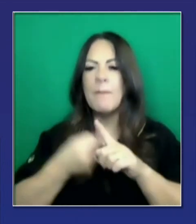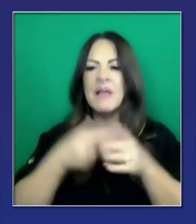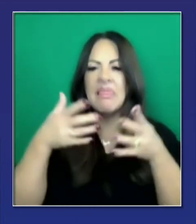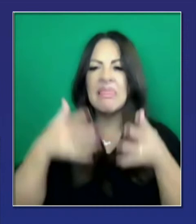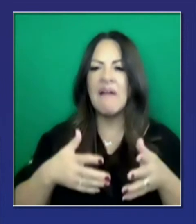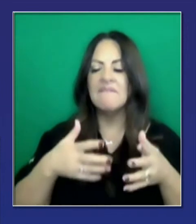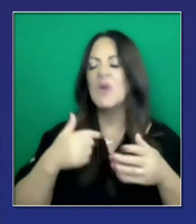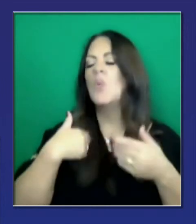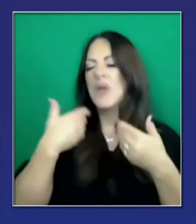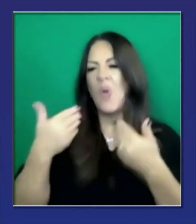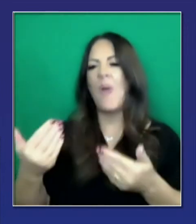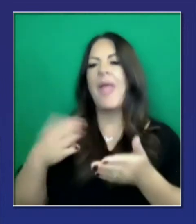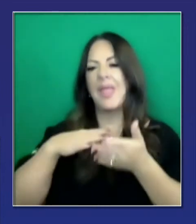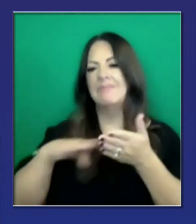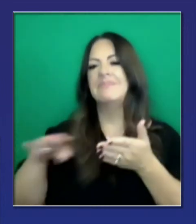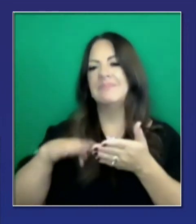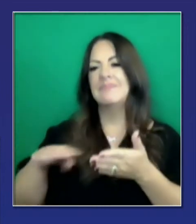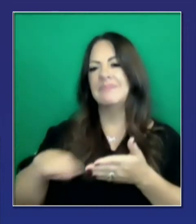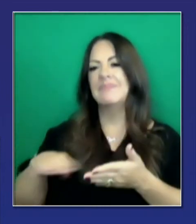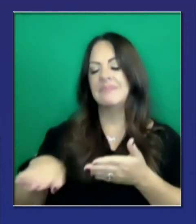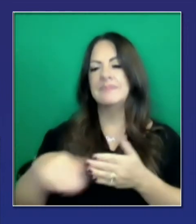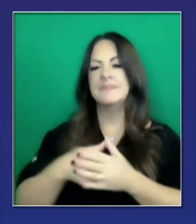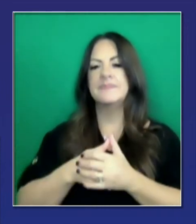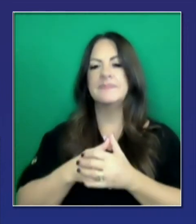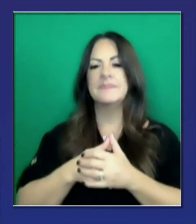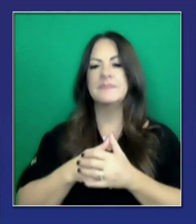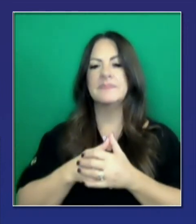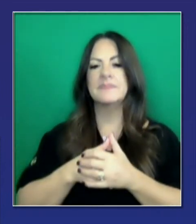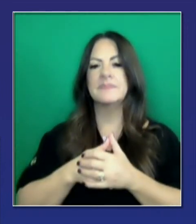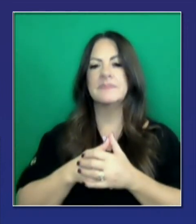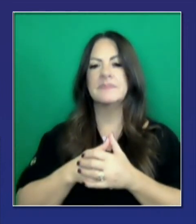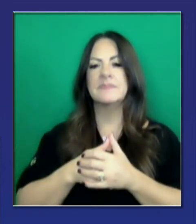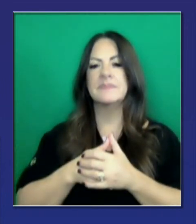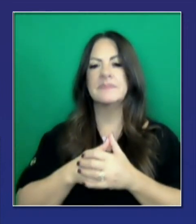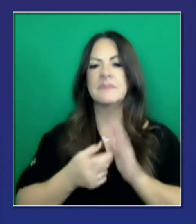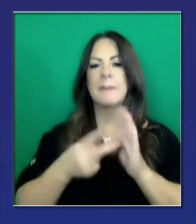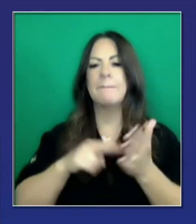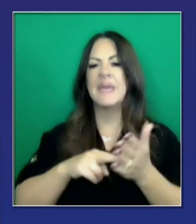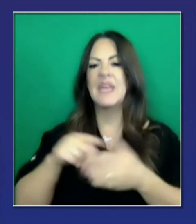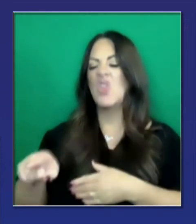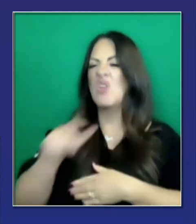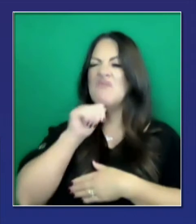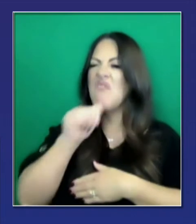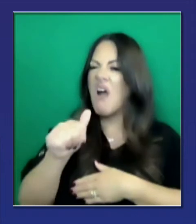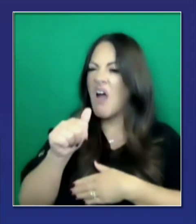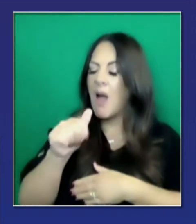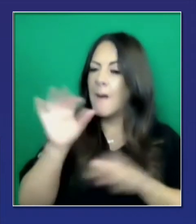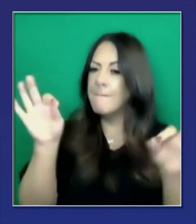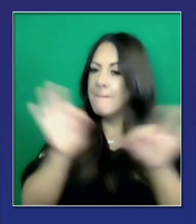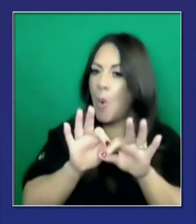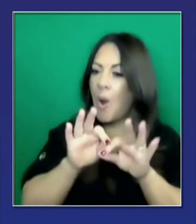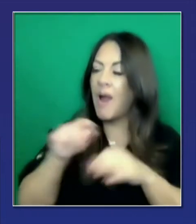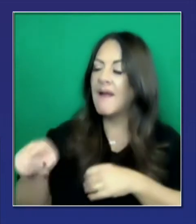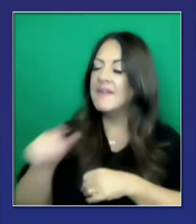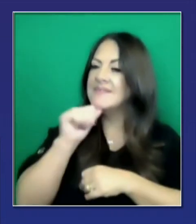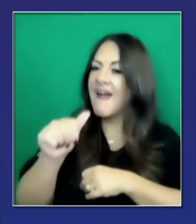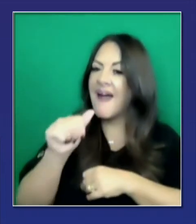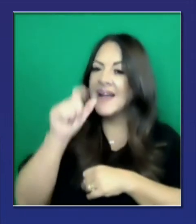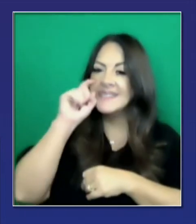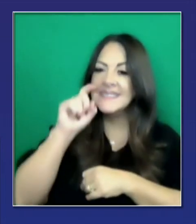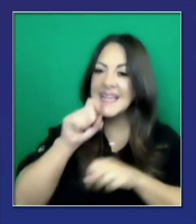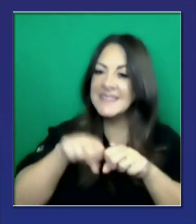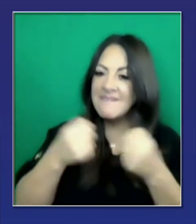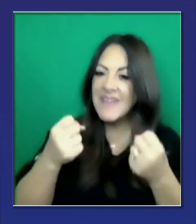their sentences, and those that are not serving non-non-nons, meaning not violent, not DV related, not sex